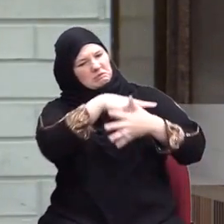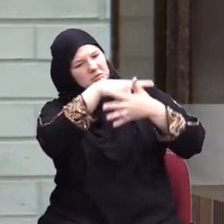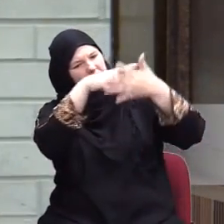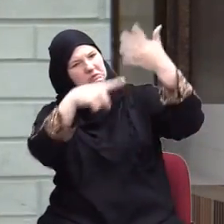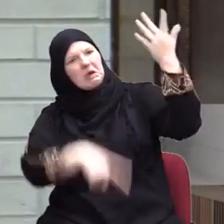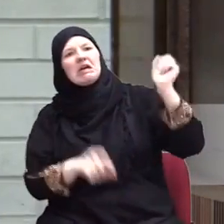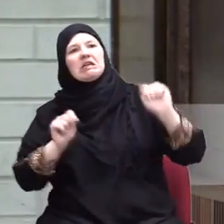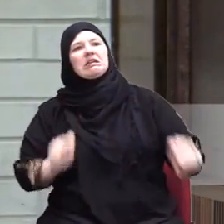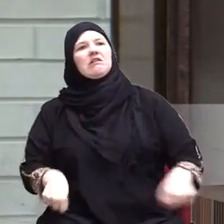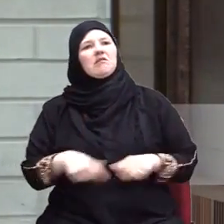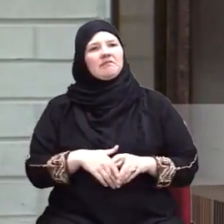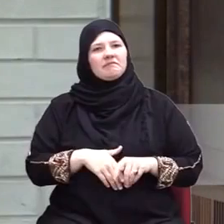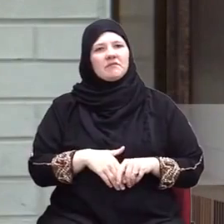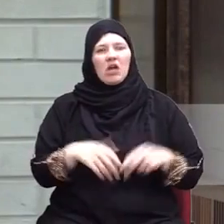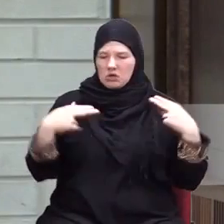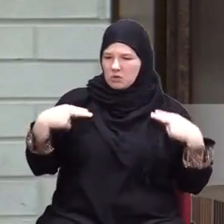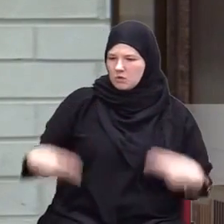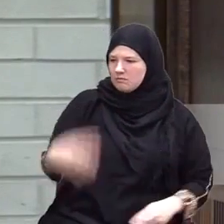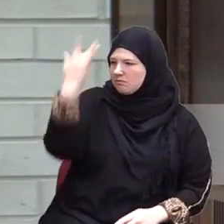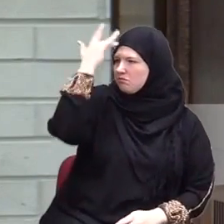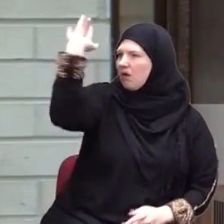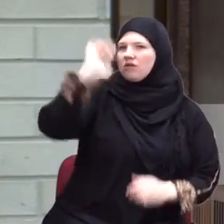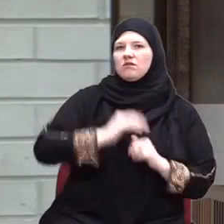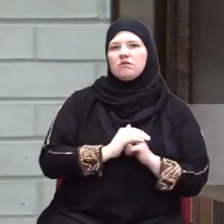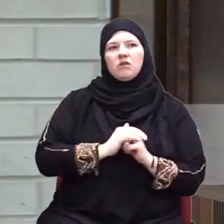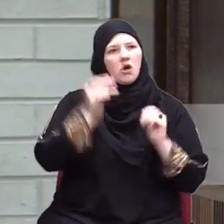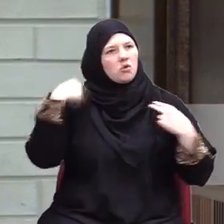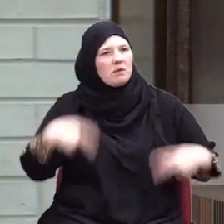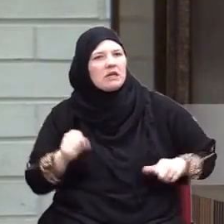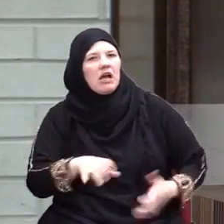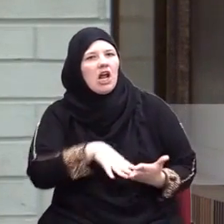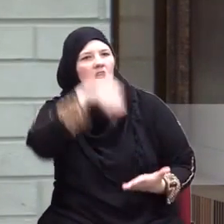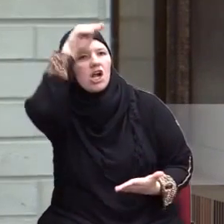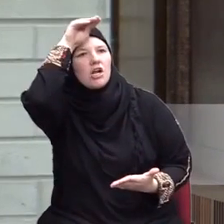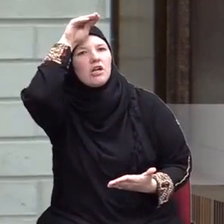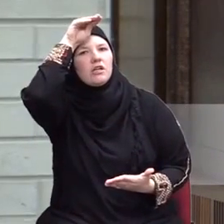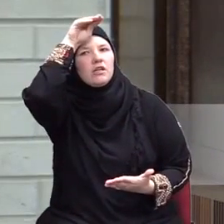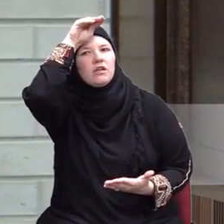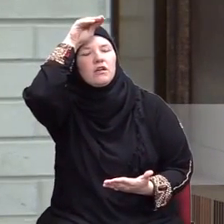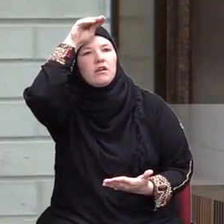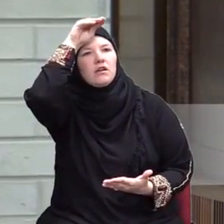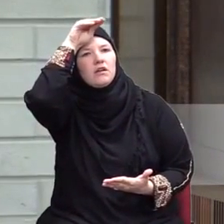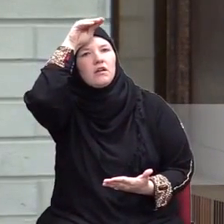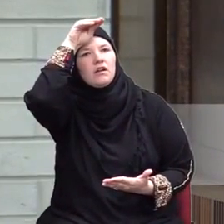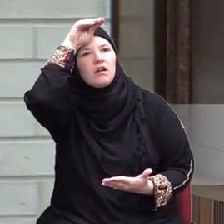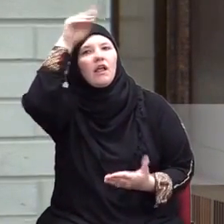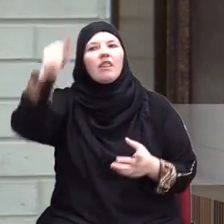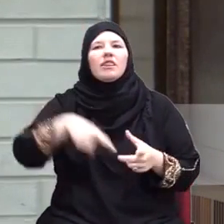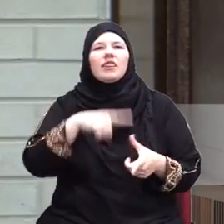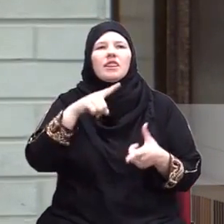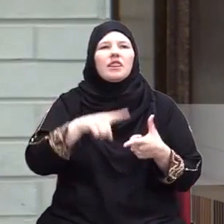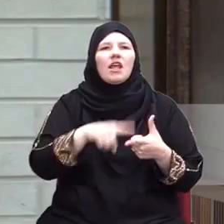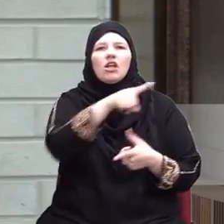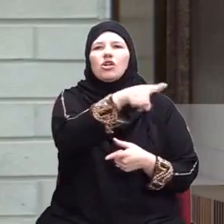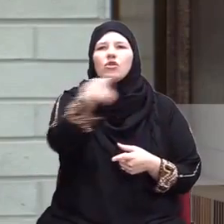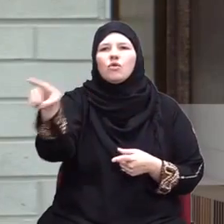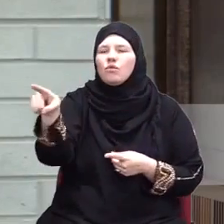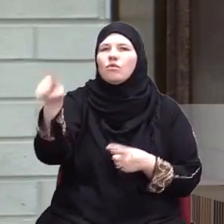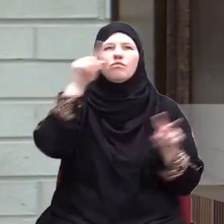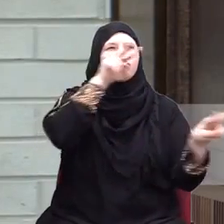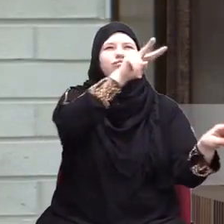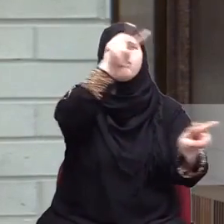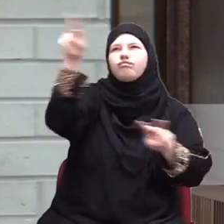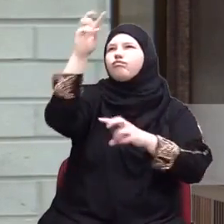look at those examples and see if you think of yourself still as great. And if